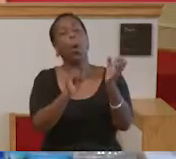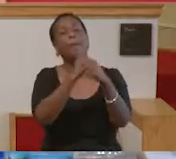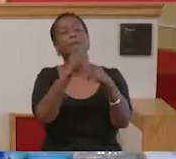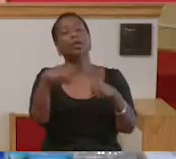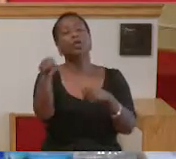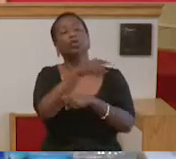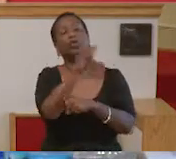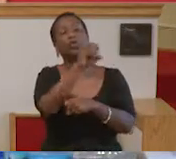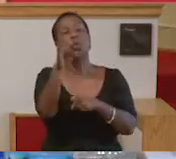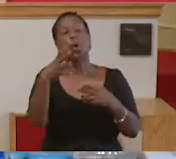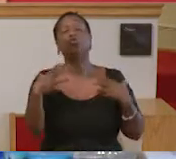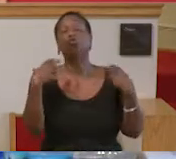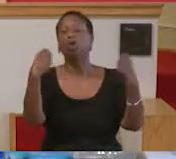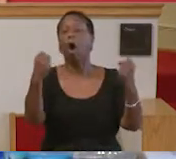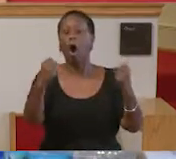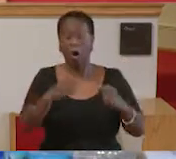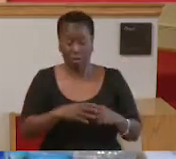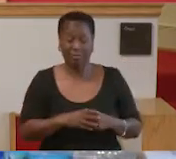strong?